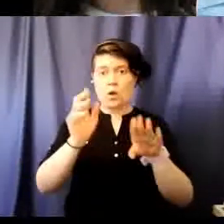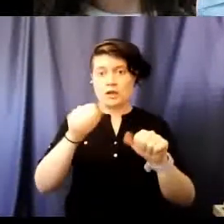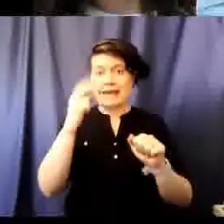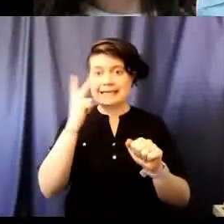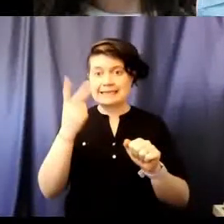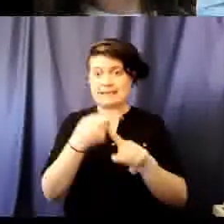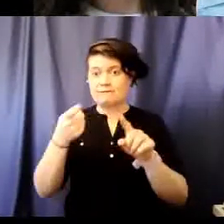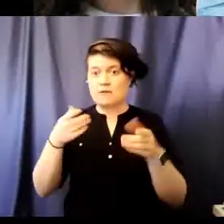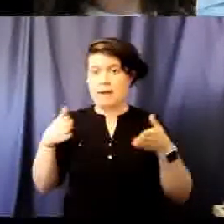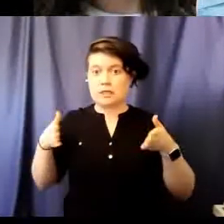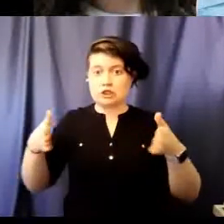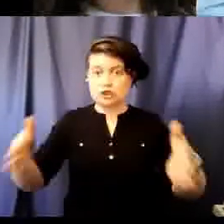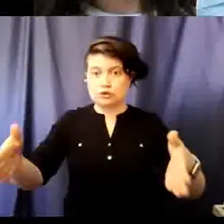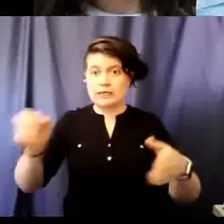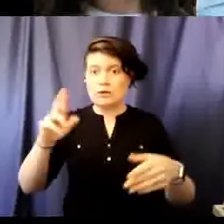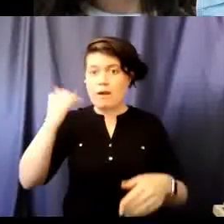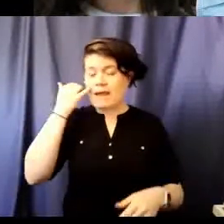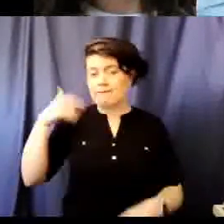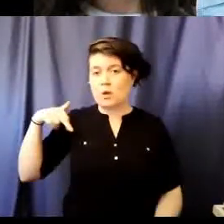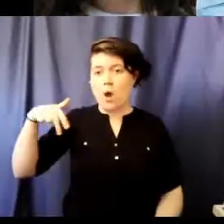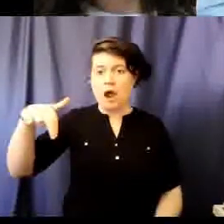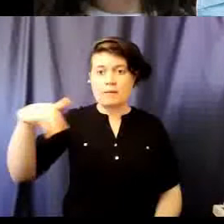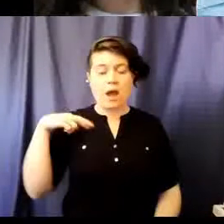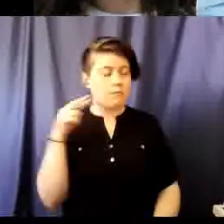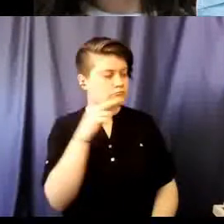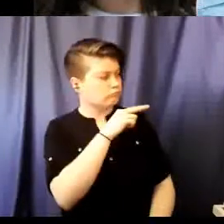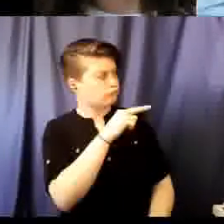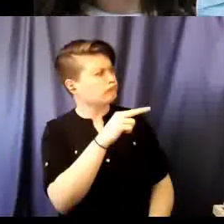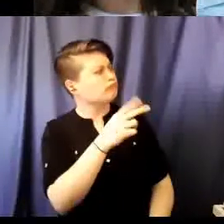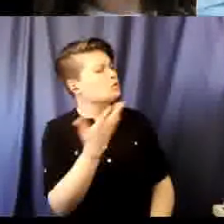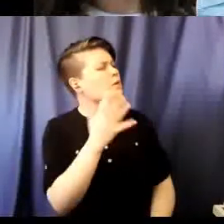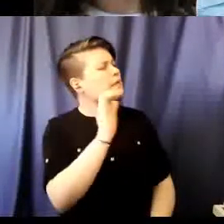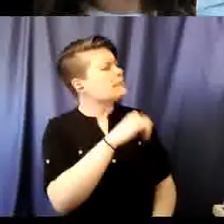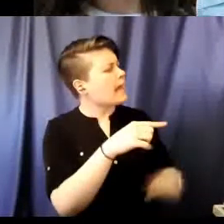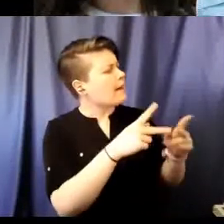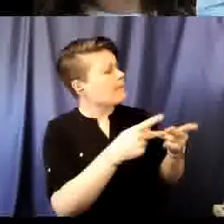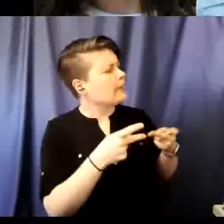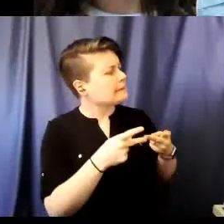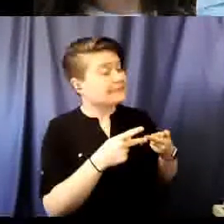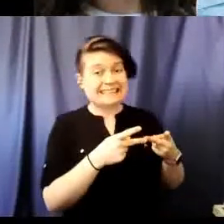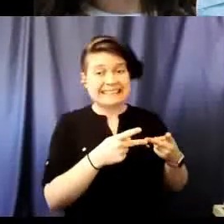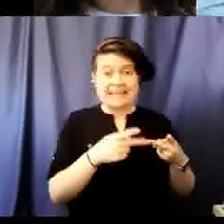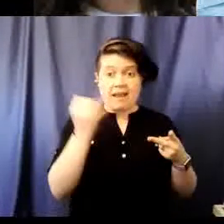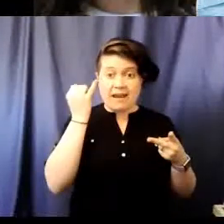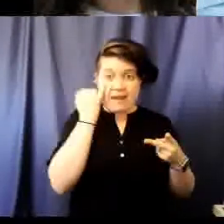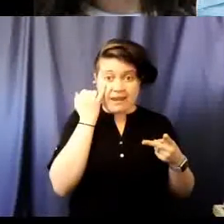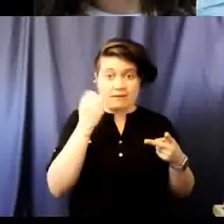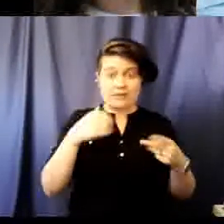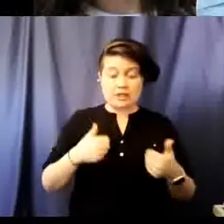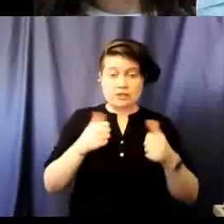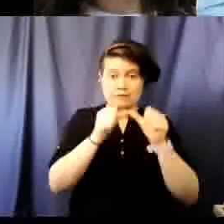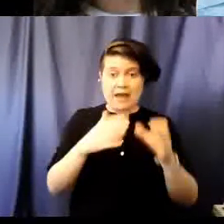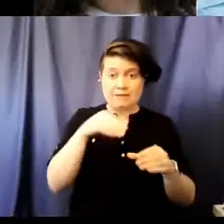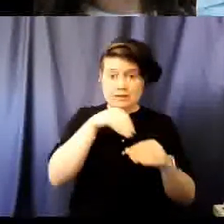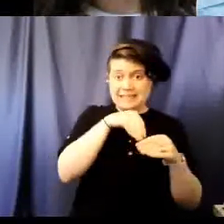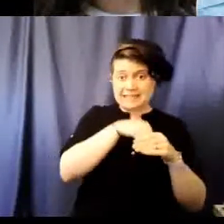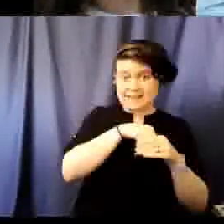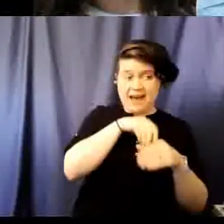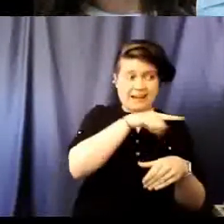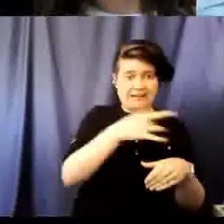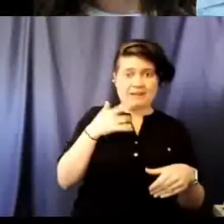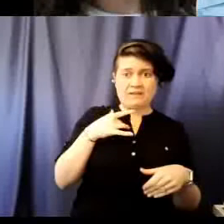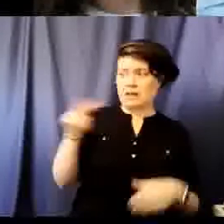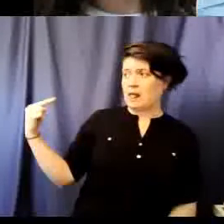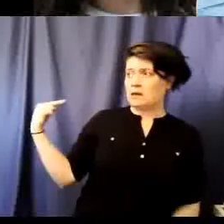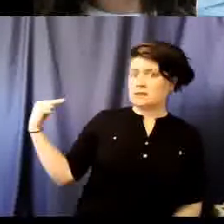by, that could be a confidentiality issue for the survivor who might have ties to that community. Also, if the space doesn't